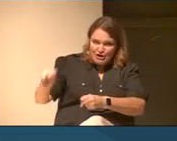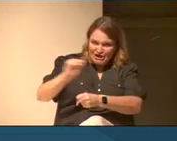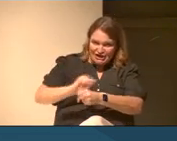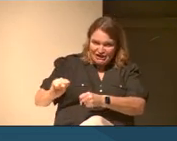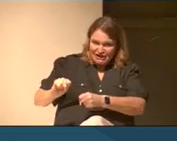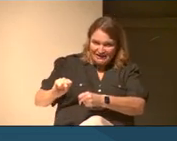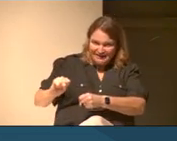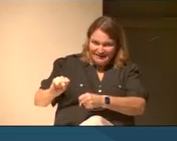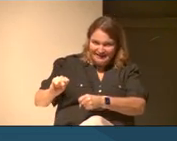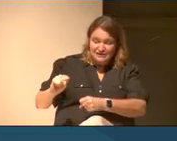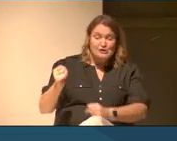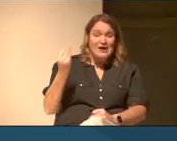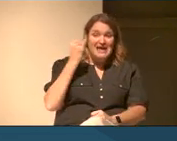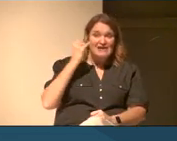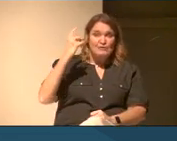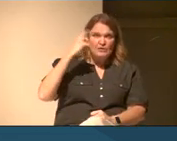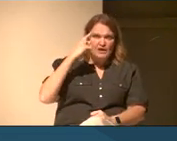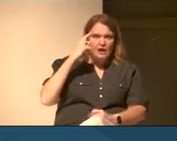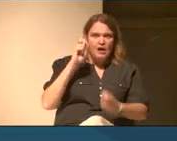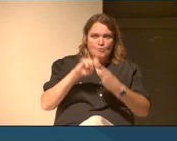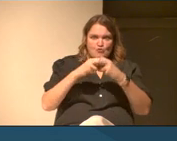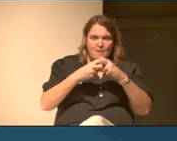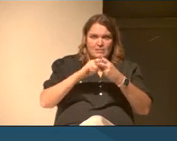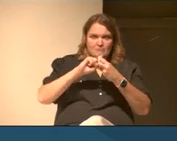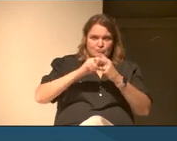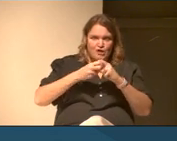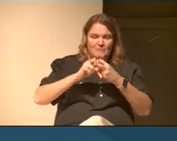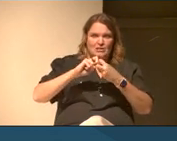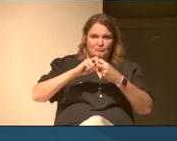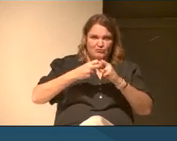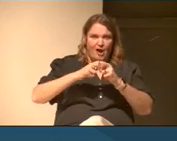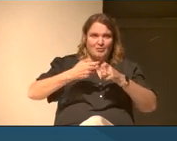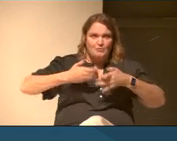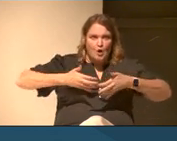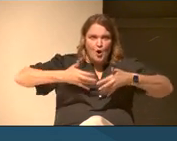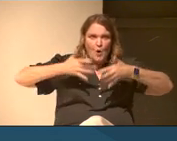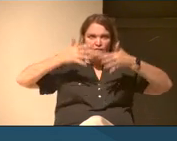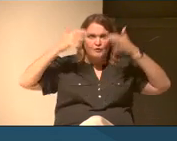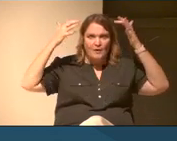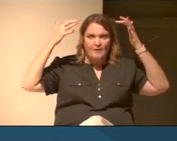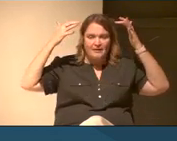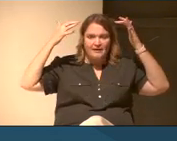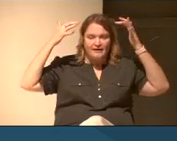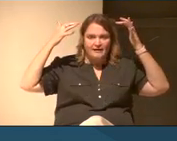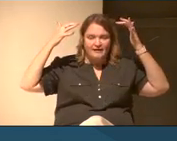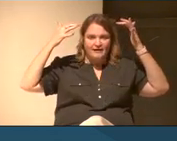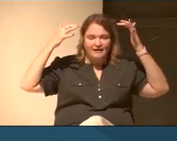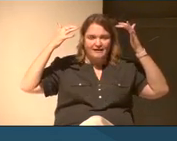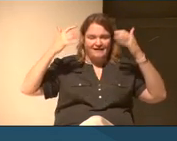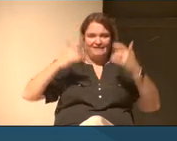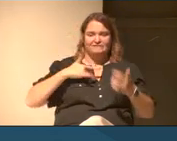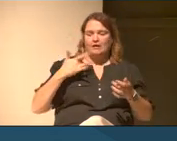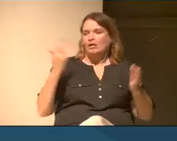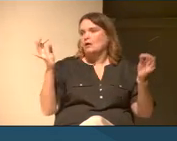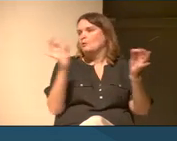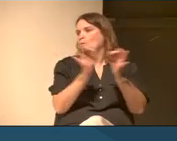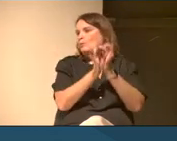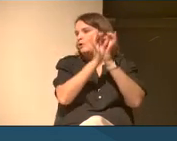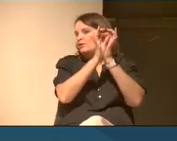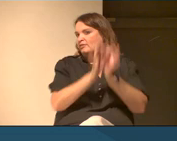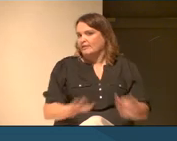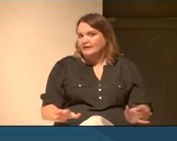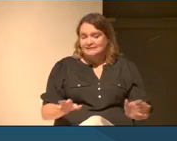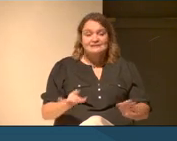joyful if all you're thinking about is the problems. Not only that, it makes you feel like you can't do anything. It leads to, in kids, there's a whole phenomenon